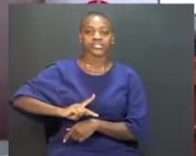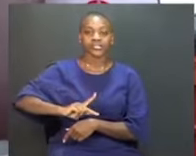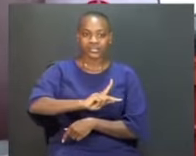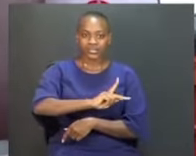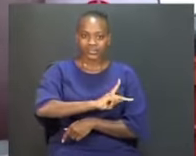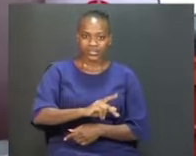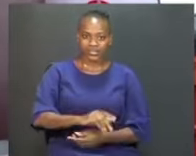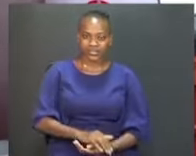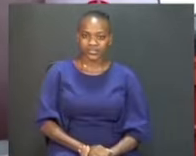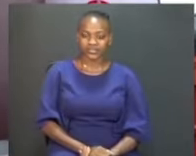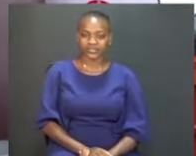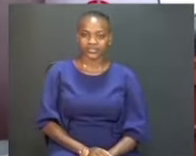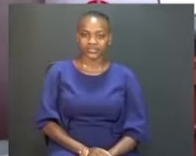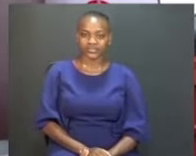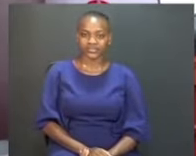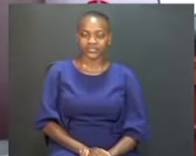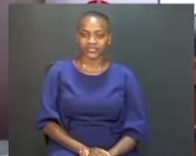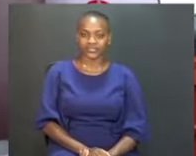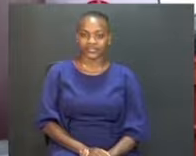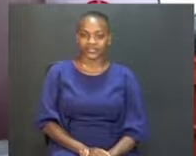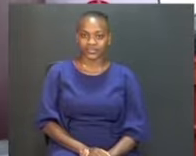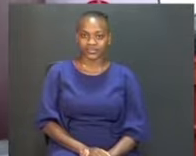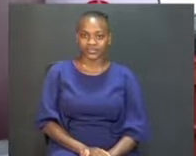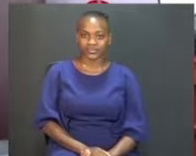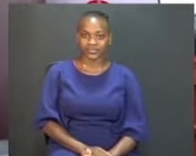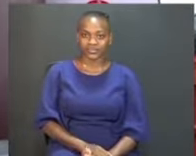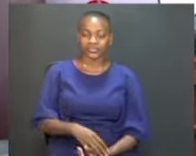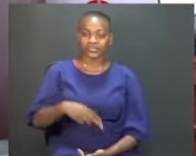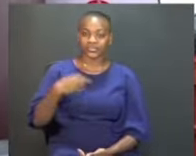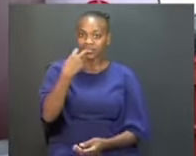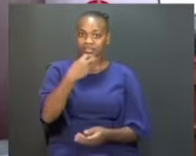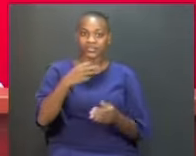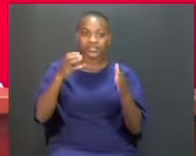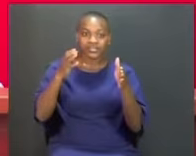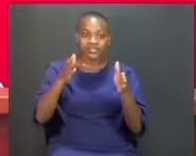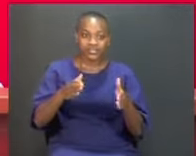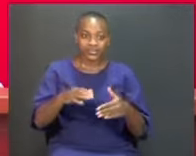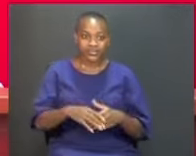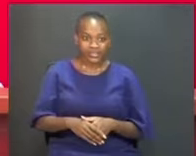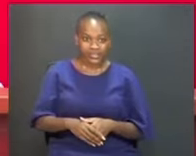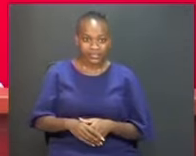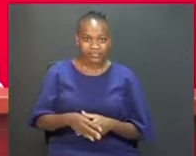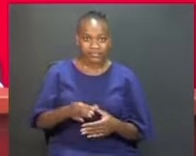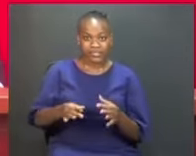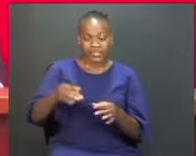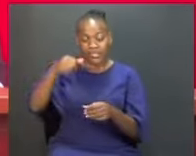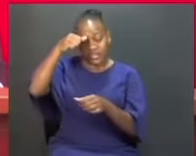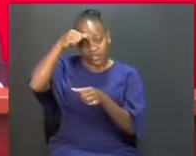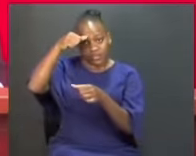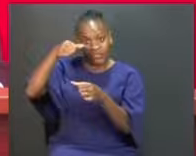Parliament. Mr. Speaker, if you recall,